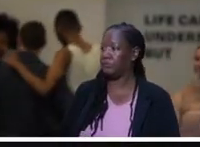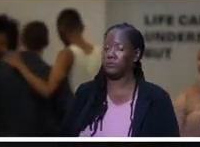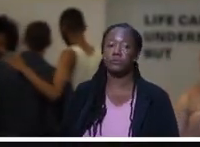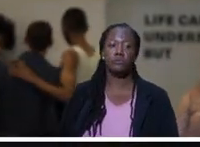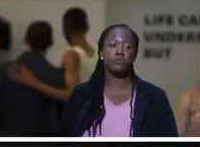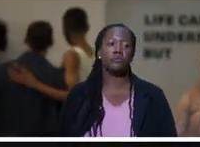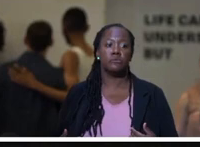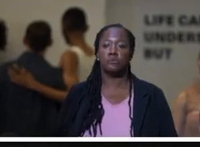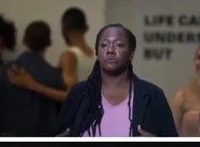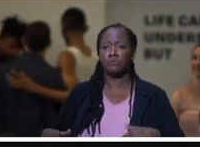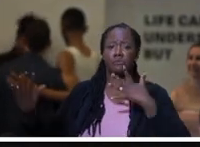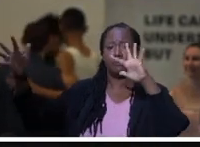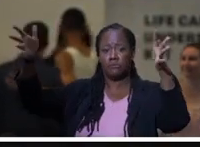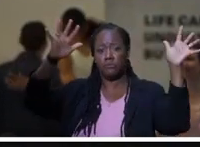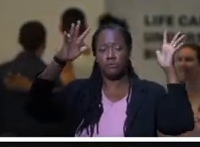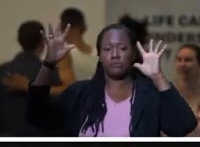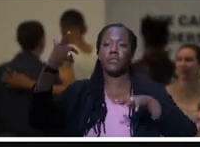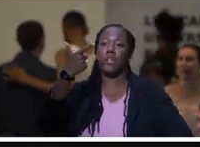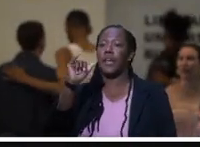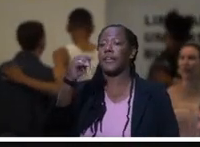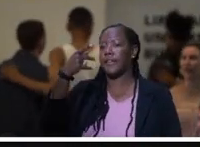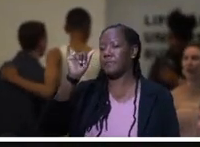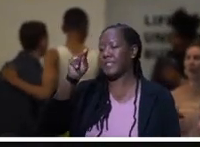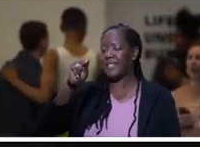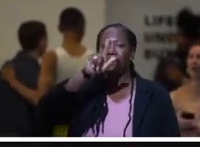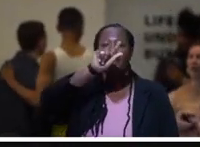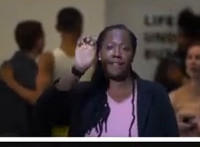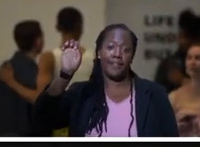I can't hear you guys. Give it up for Vincent Lee.